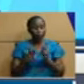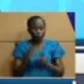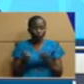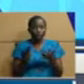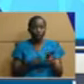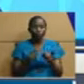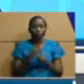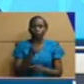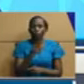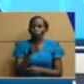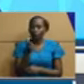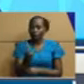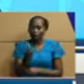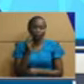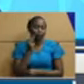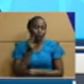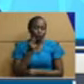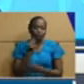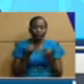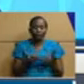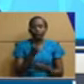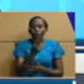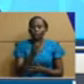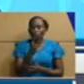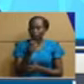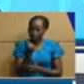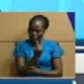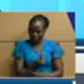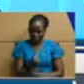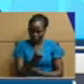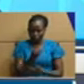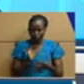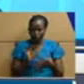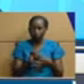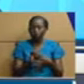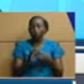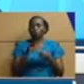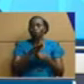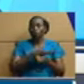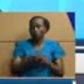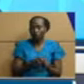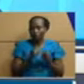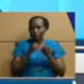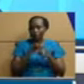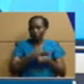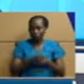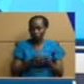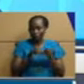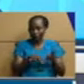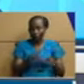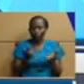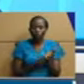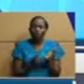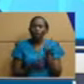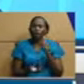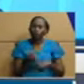million. Now, in 2020 alone, alongside COVID-19, Uganda has experienced emergencies such